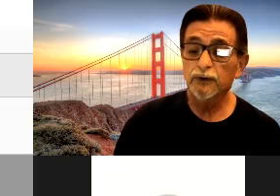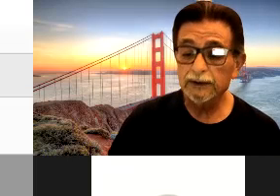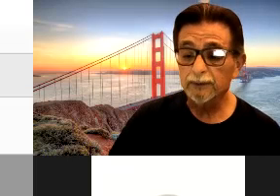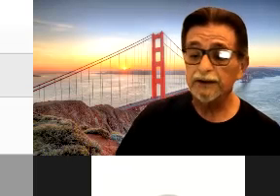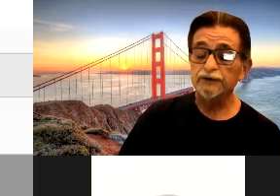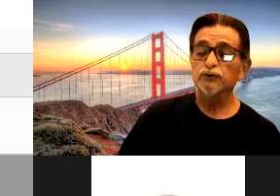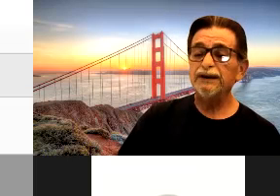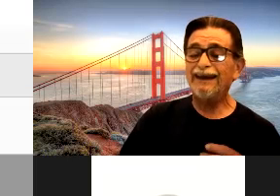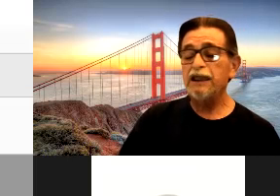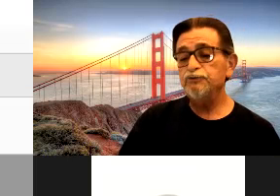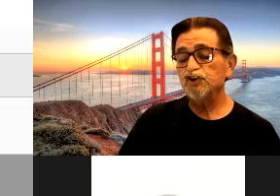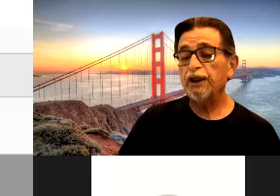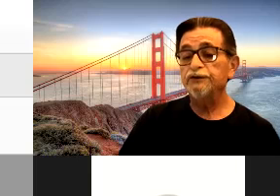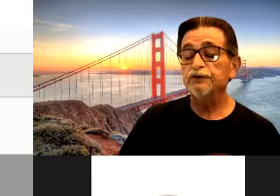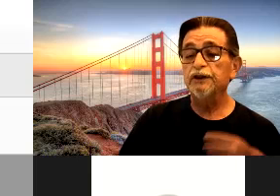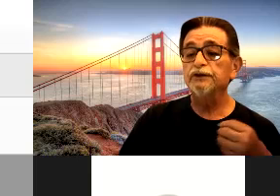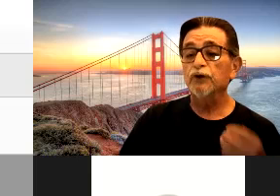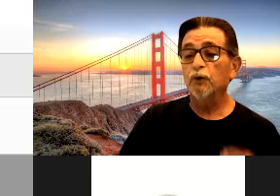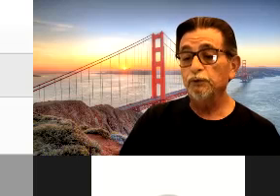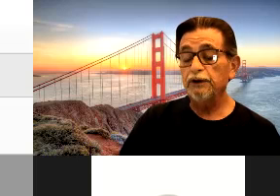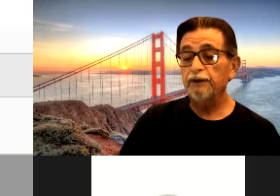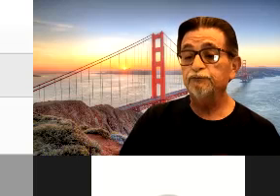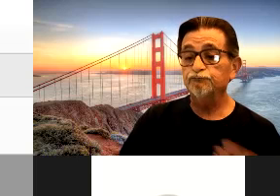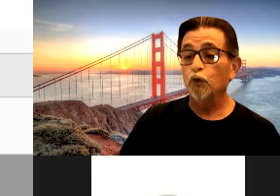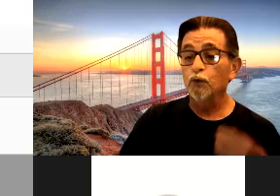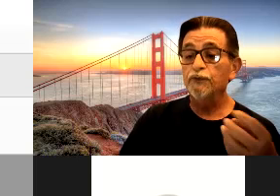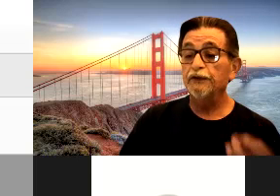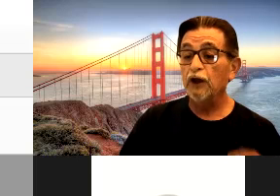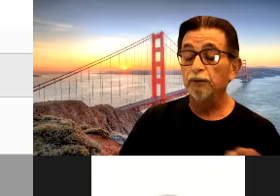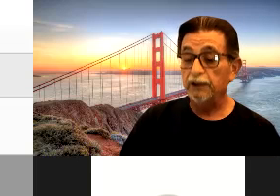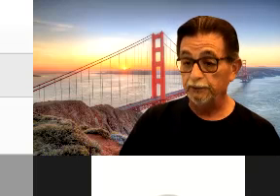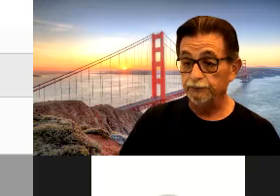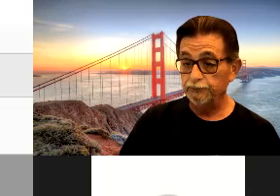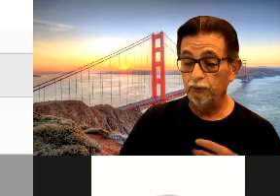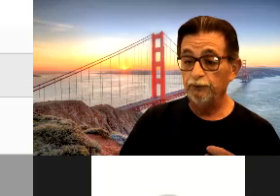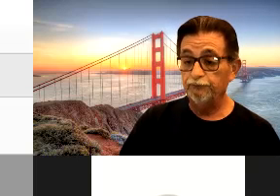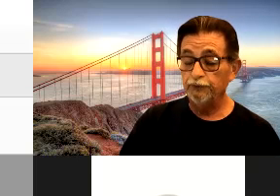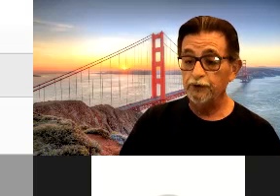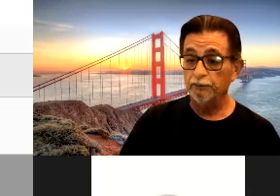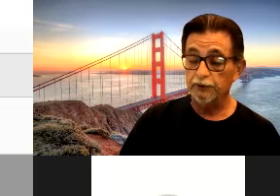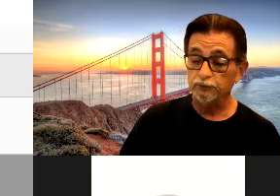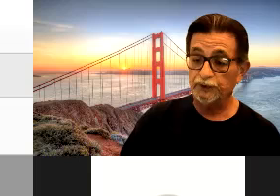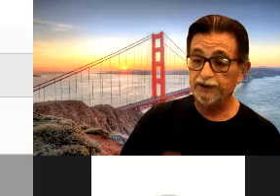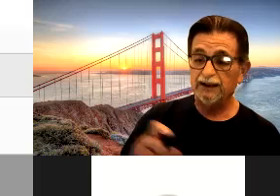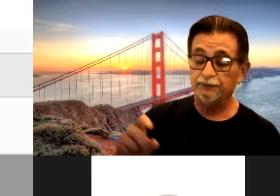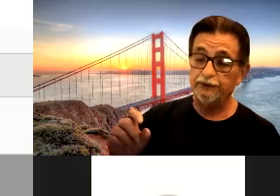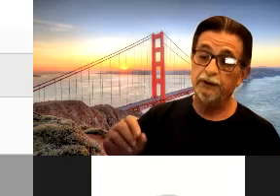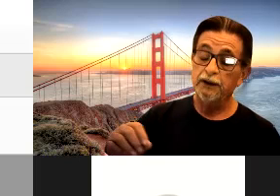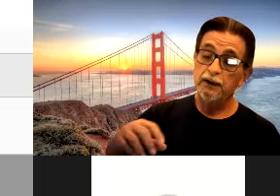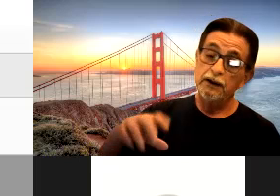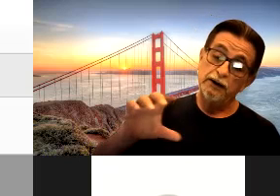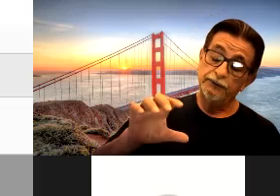That is correct, Amanda. So the name change is only for the nonmetals. Only for the nonmetals. We take